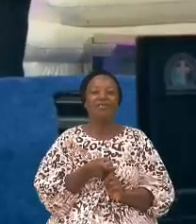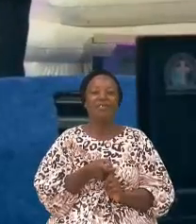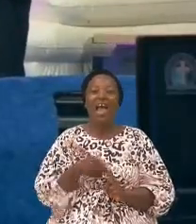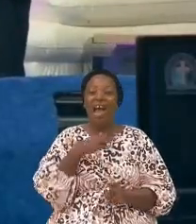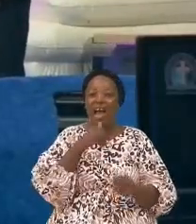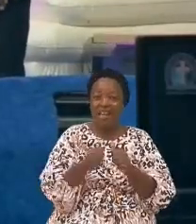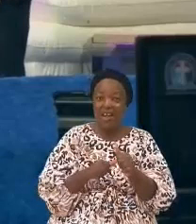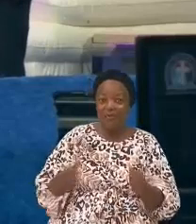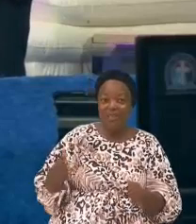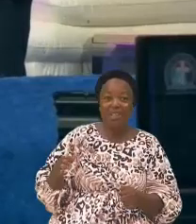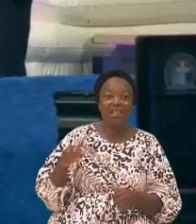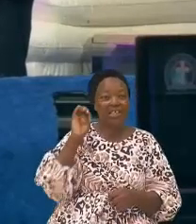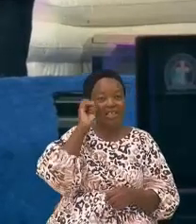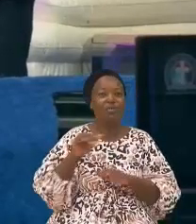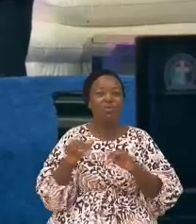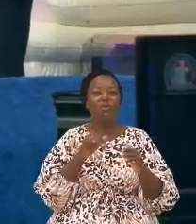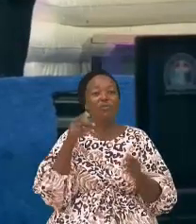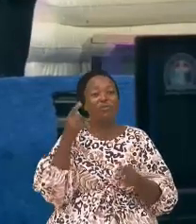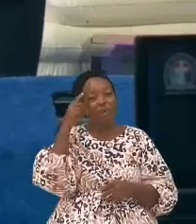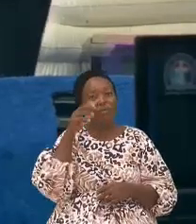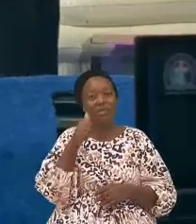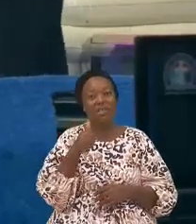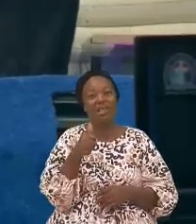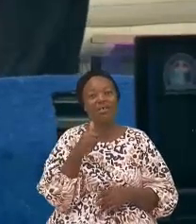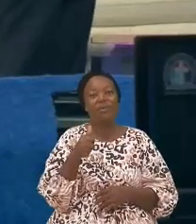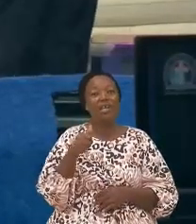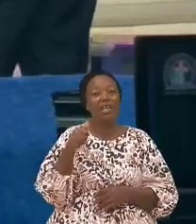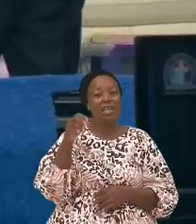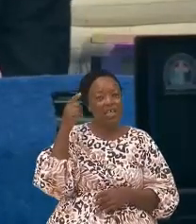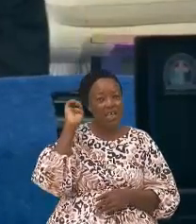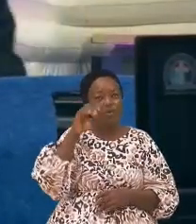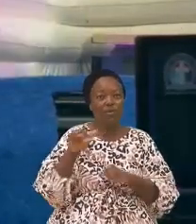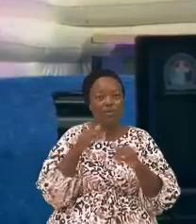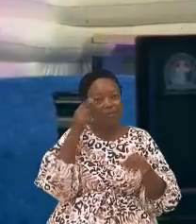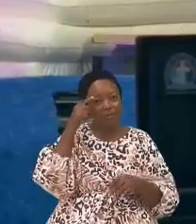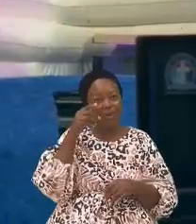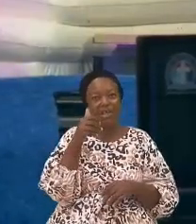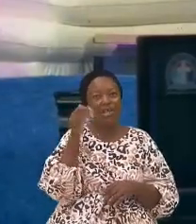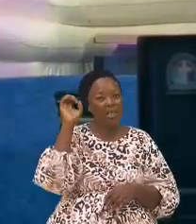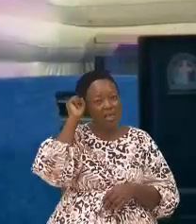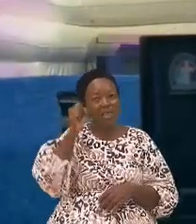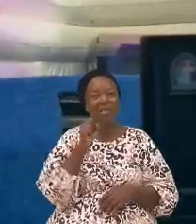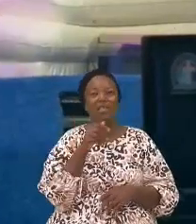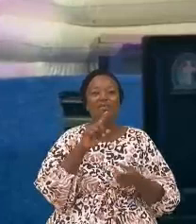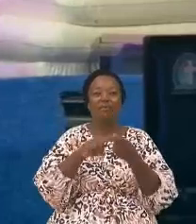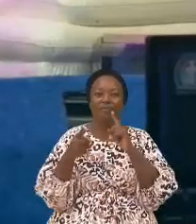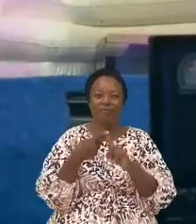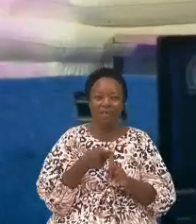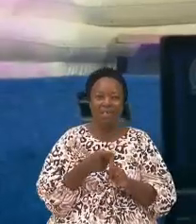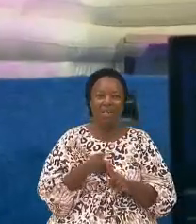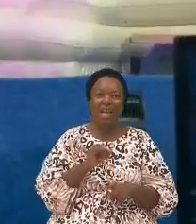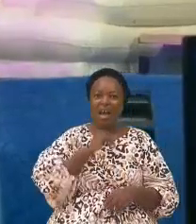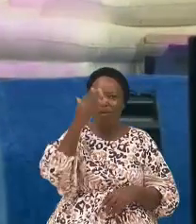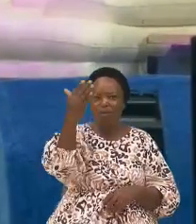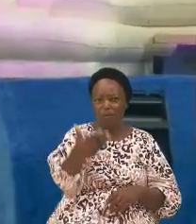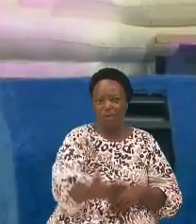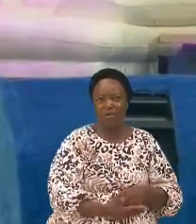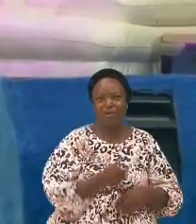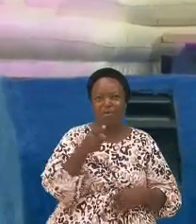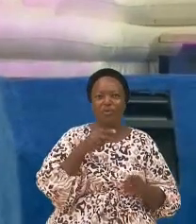call you a friend. And everything he will do for himself, he will do for